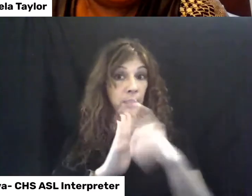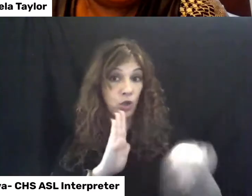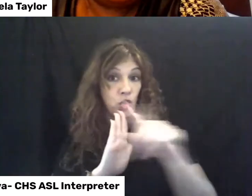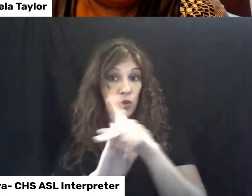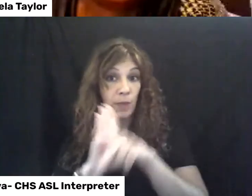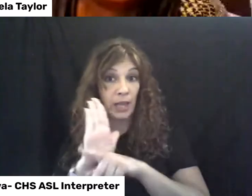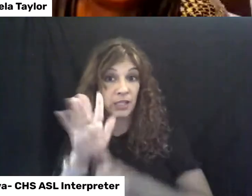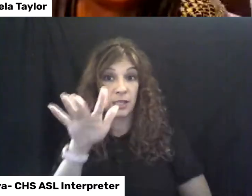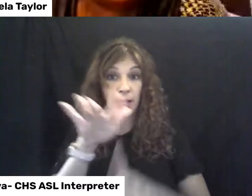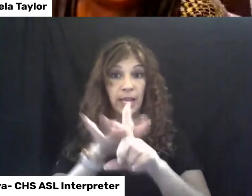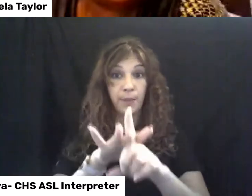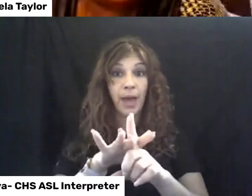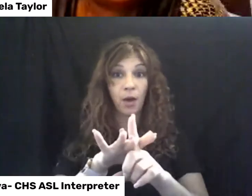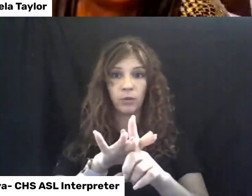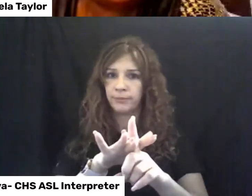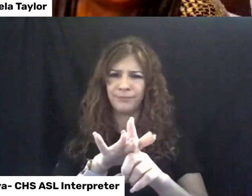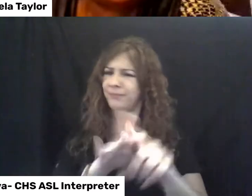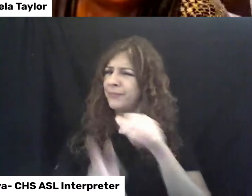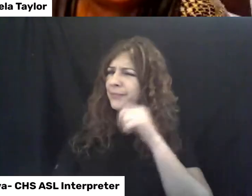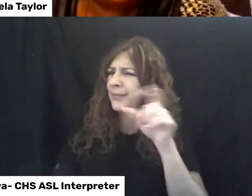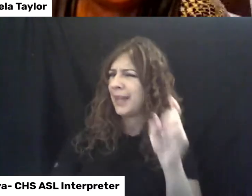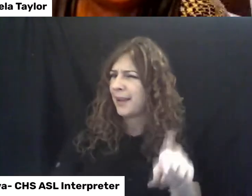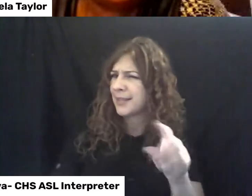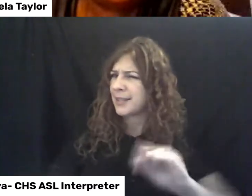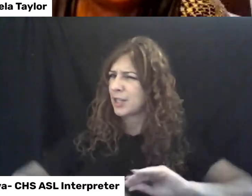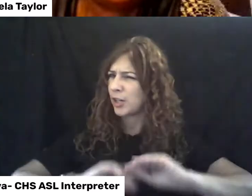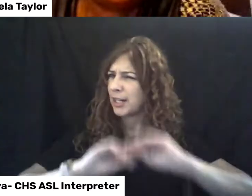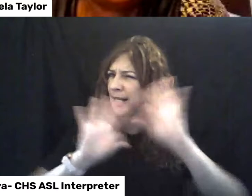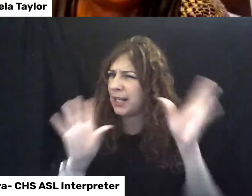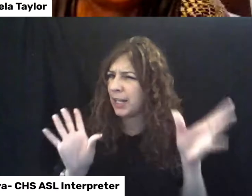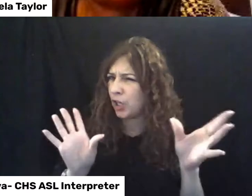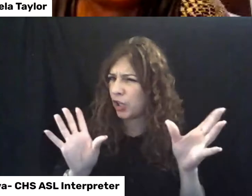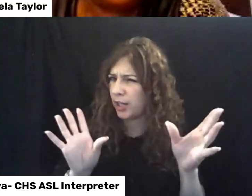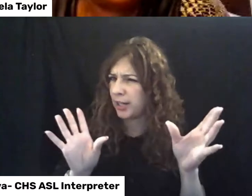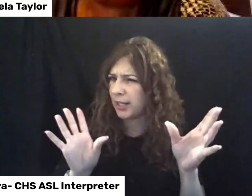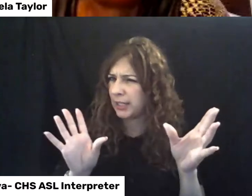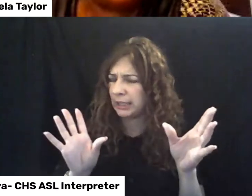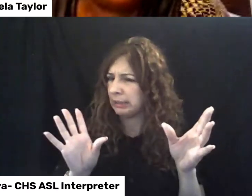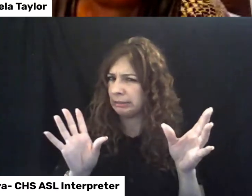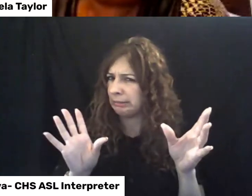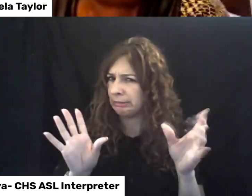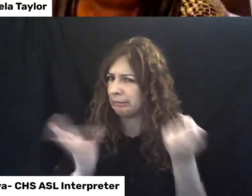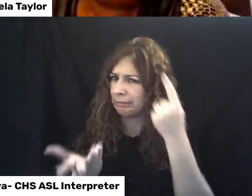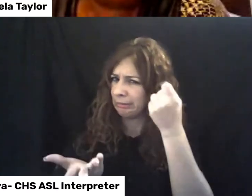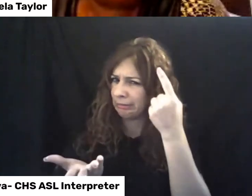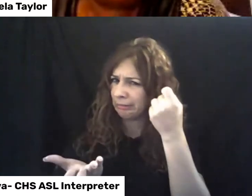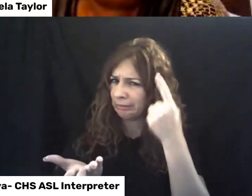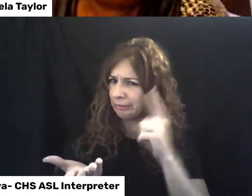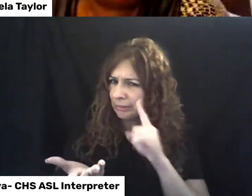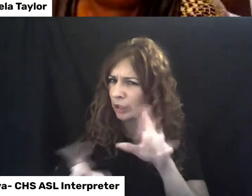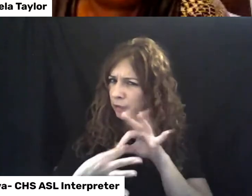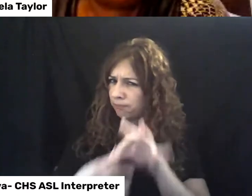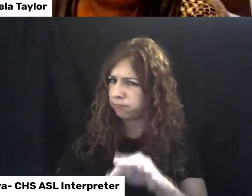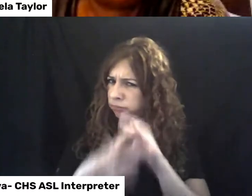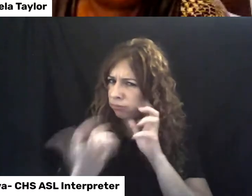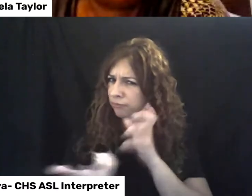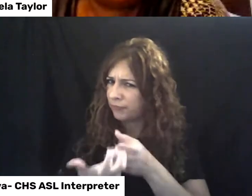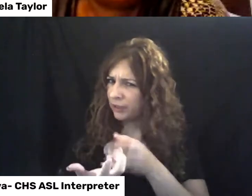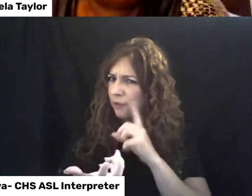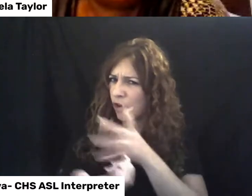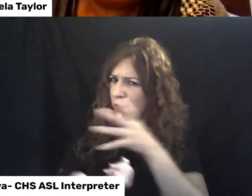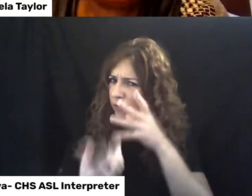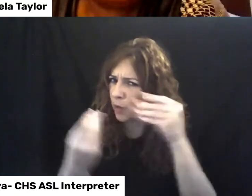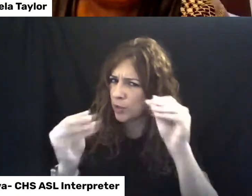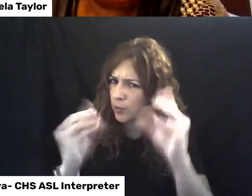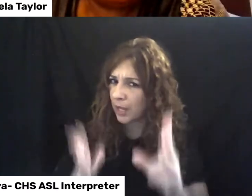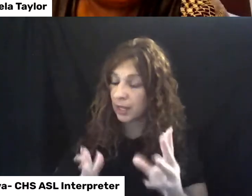came out were not necessarily clearly interpretable for farmers markets, right? So we, the collective,